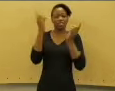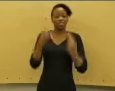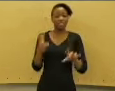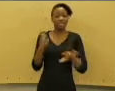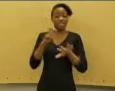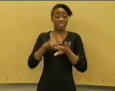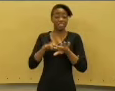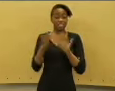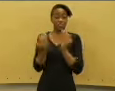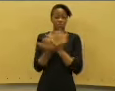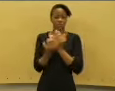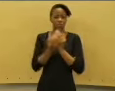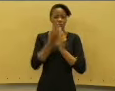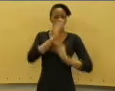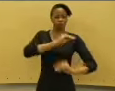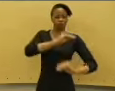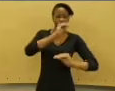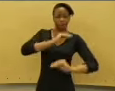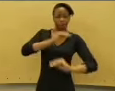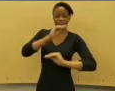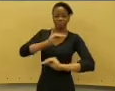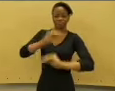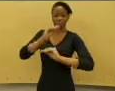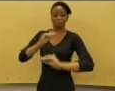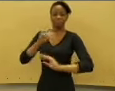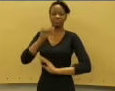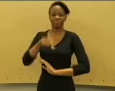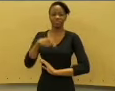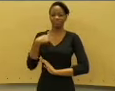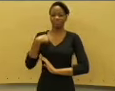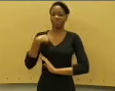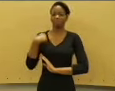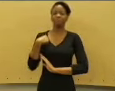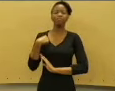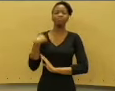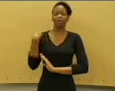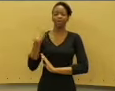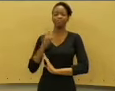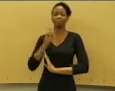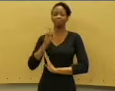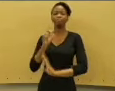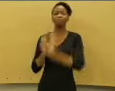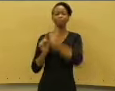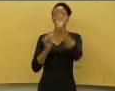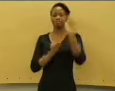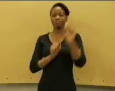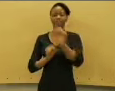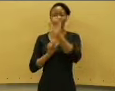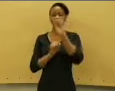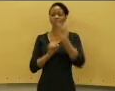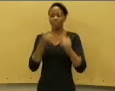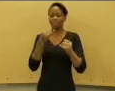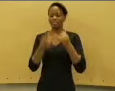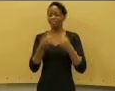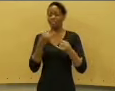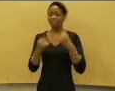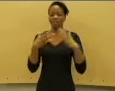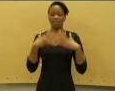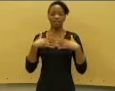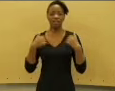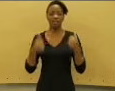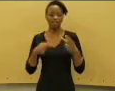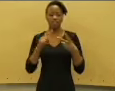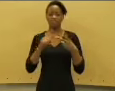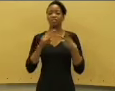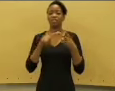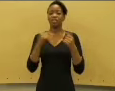them, and I've been asked to come and give talks about sexual health and sexual